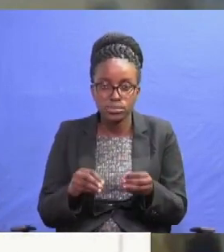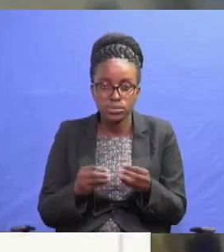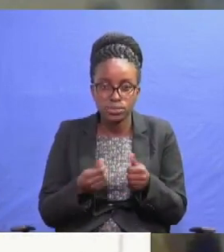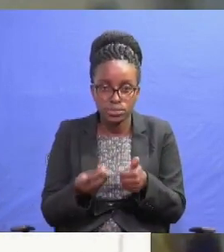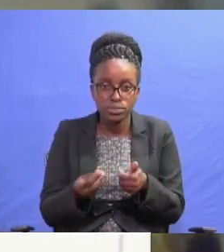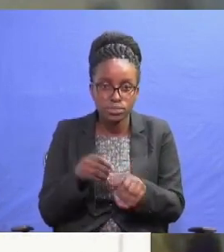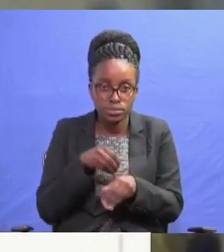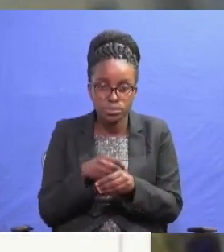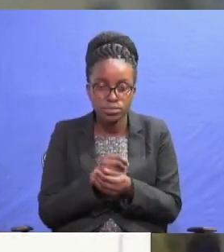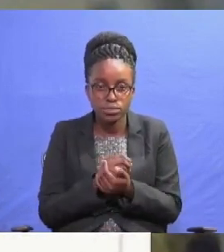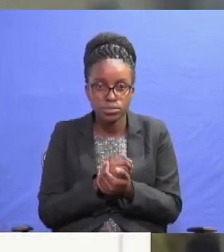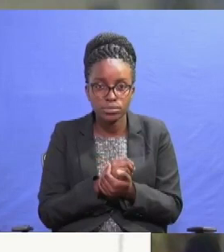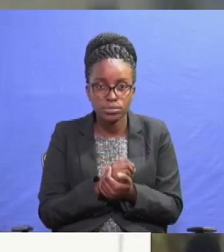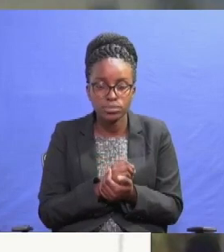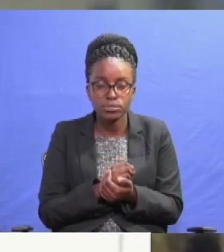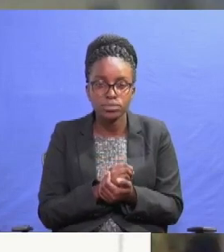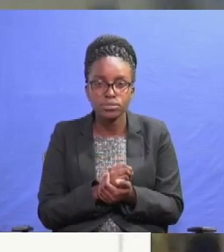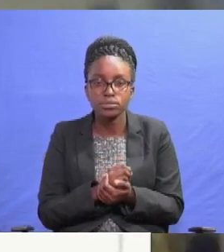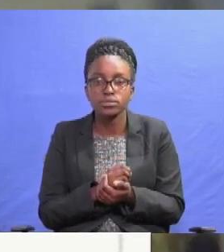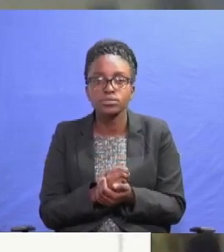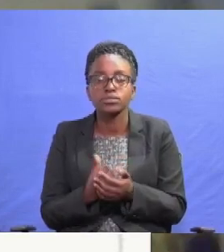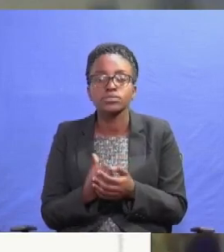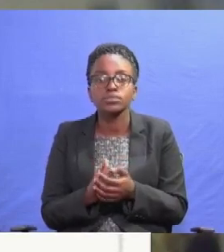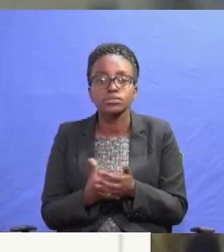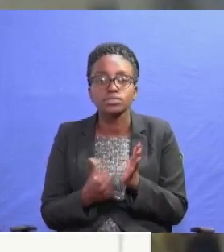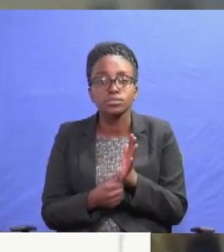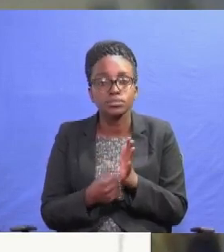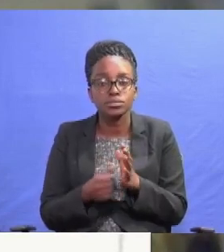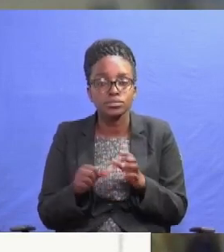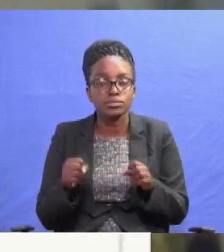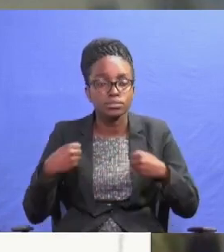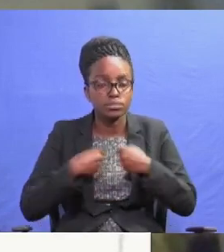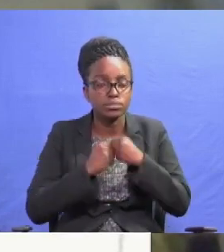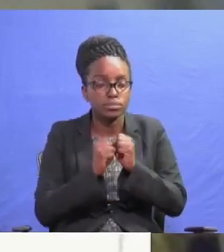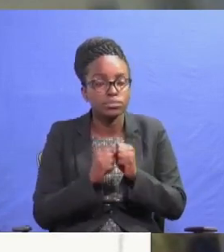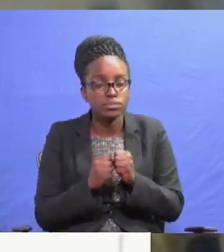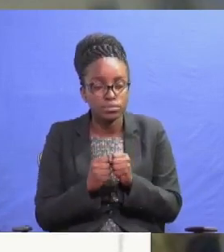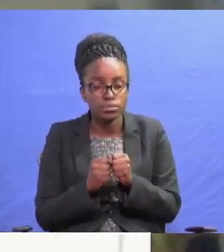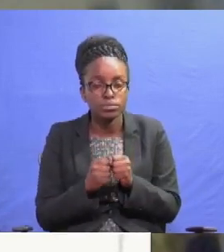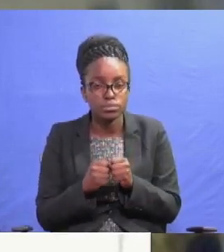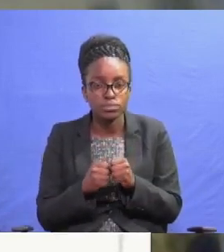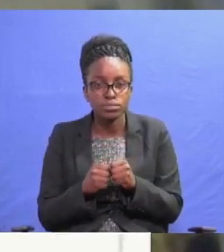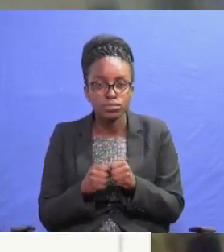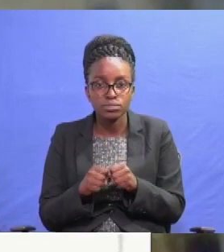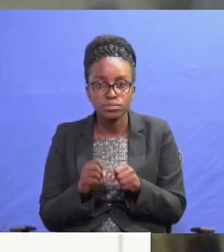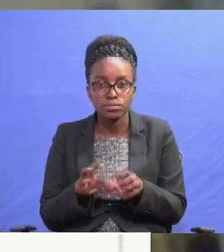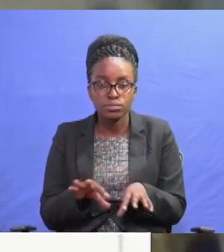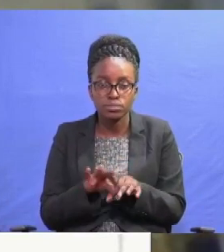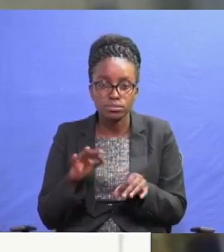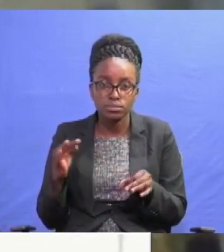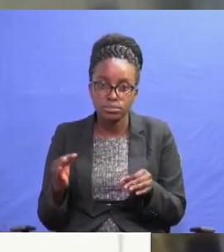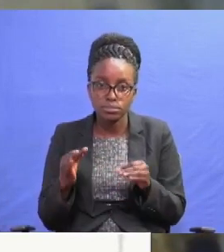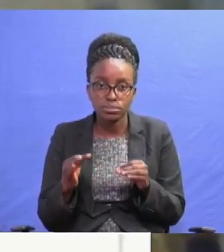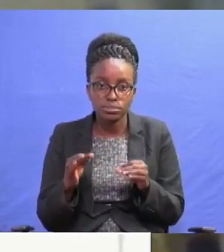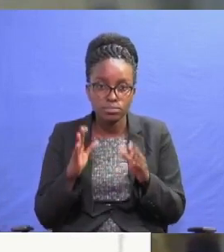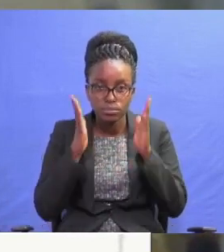is, if a particular incident happens, who is supposed to respond, take responsibility, and take action,